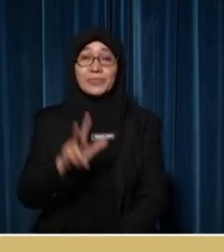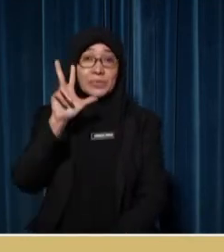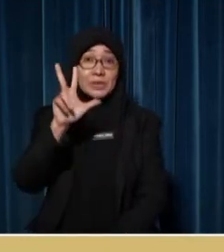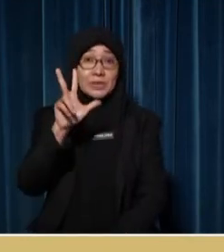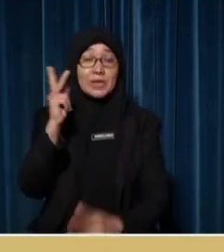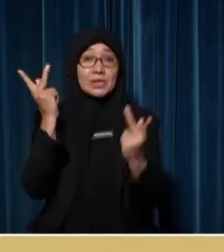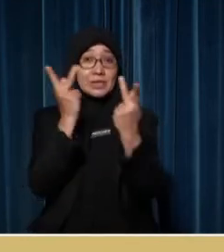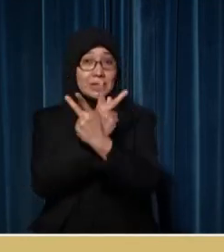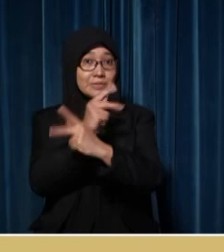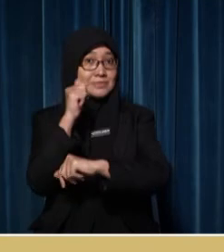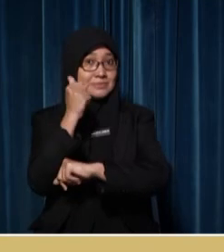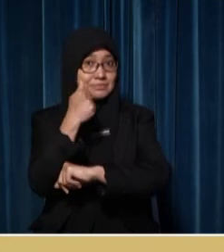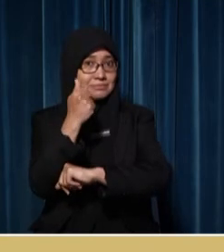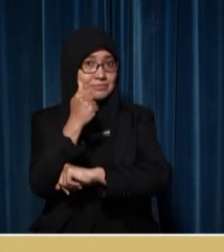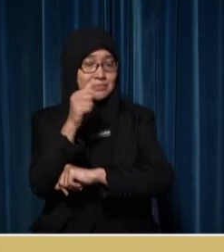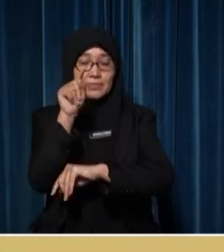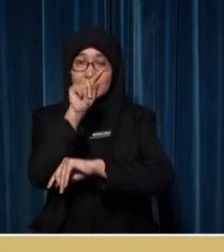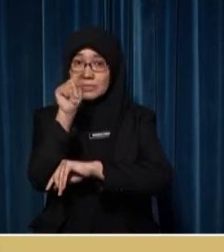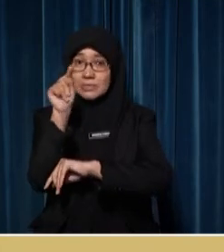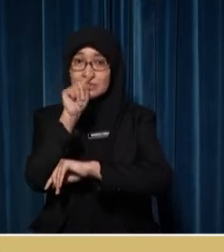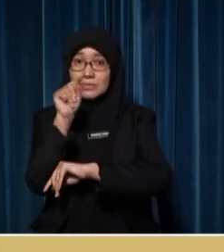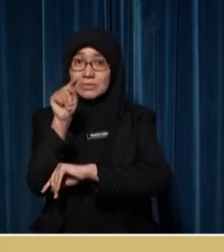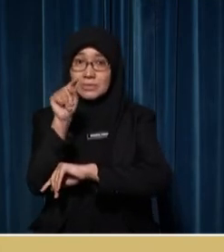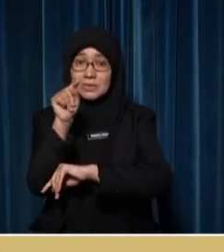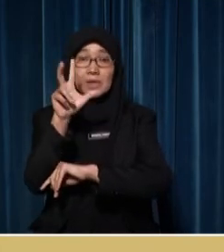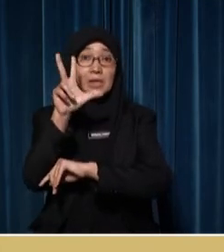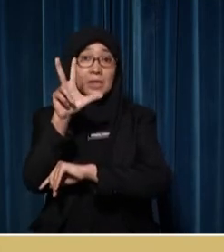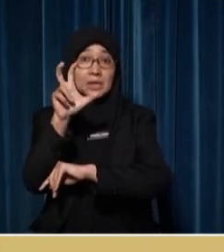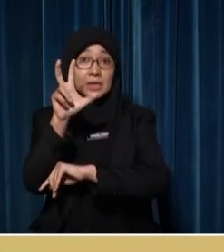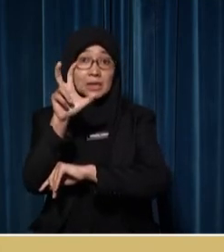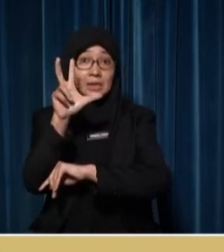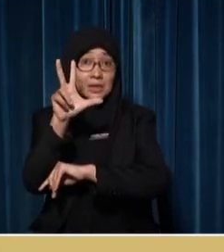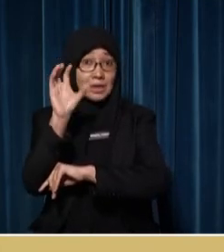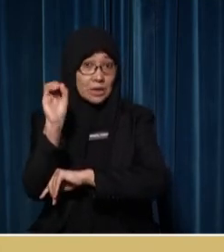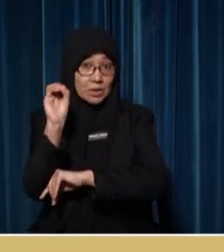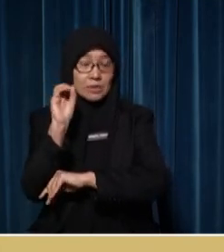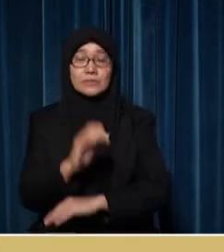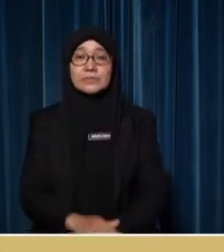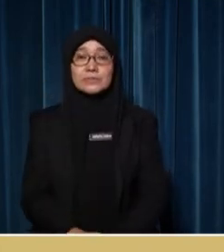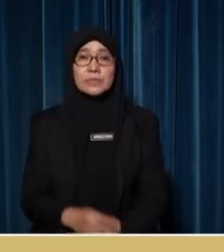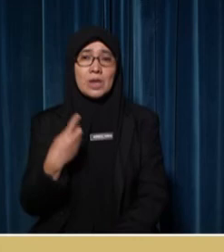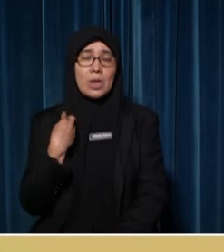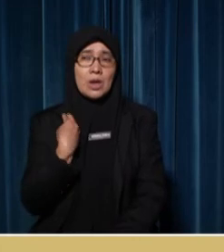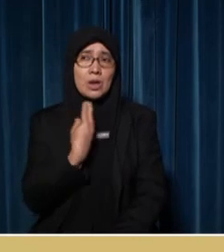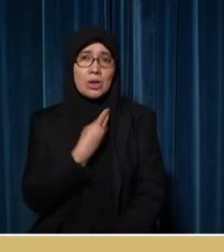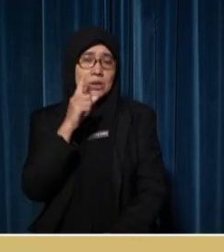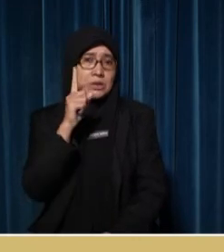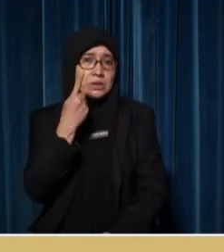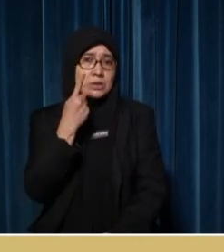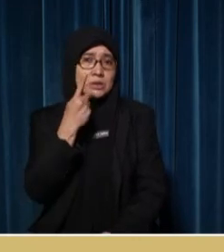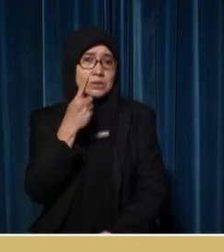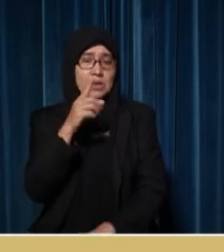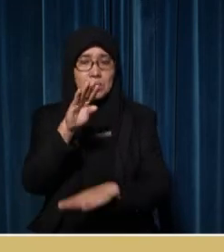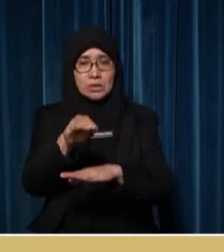3 times 10 is equal to 30. We just need to put a